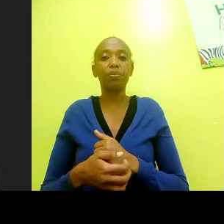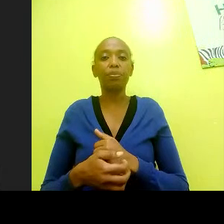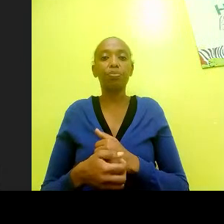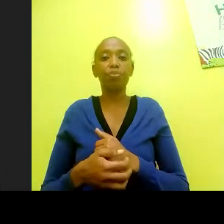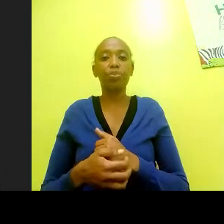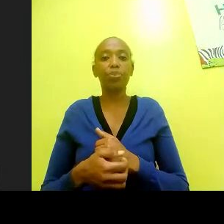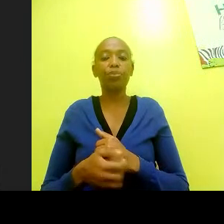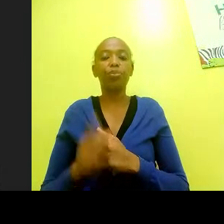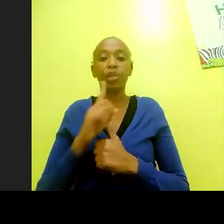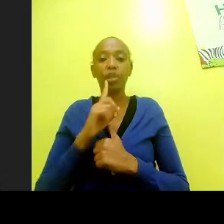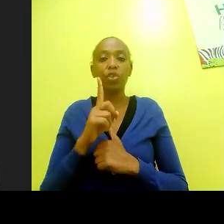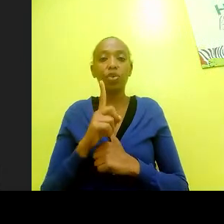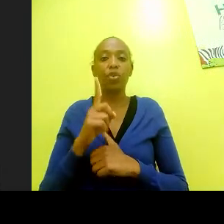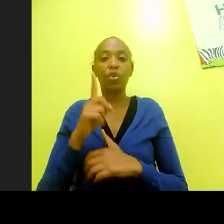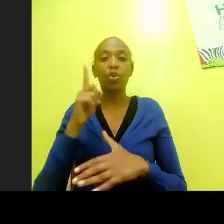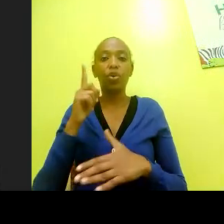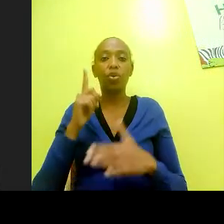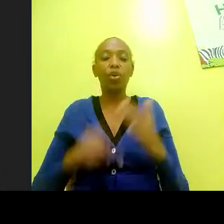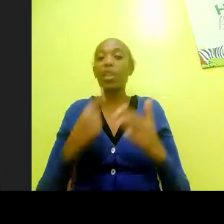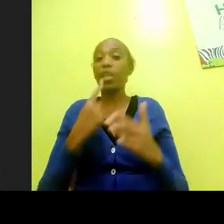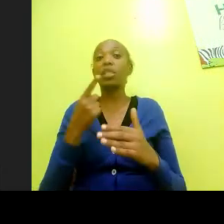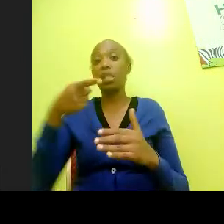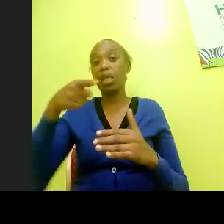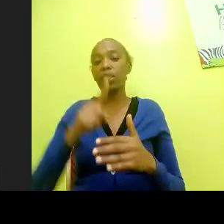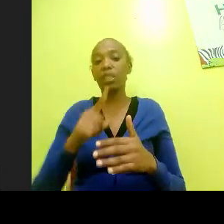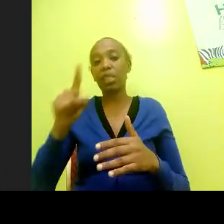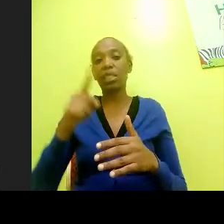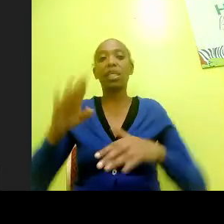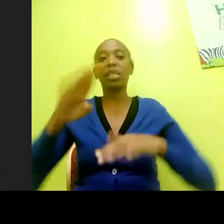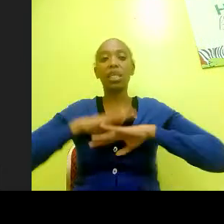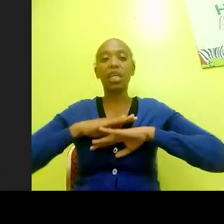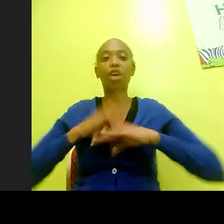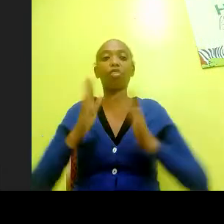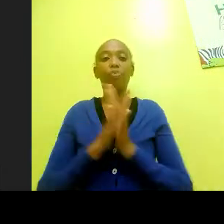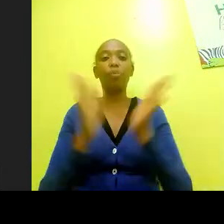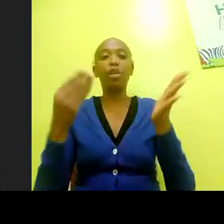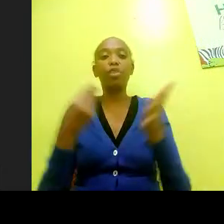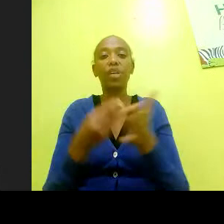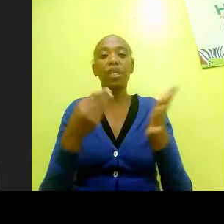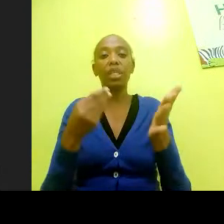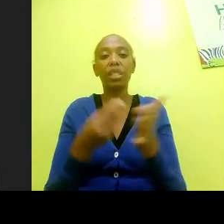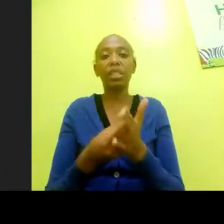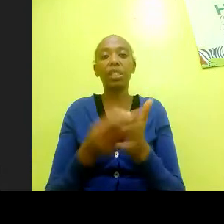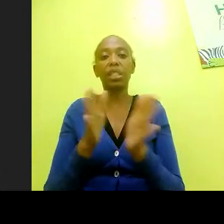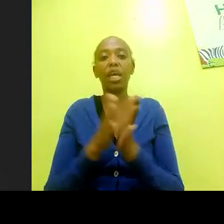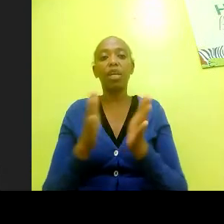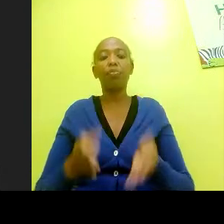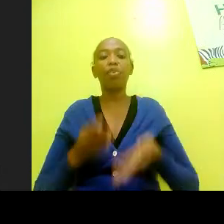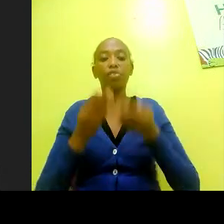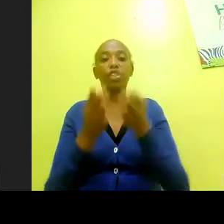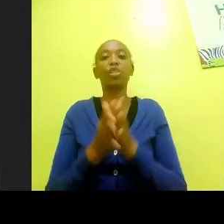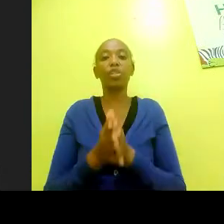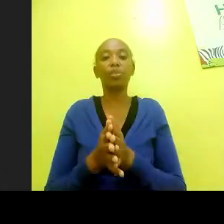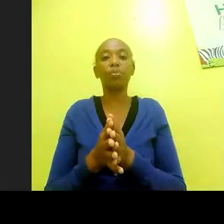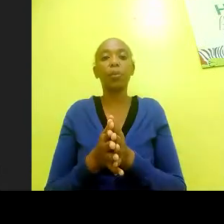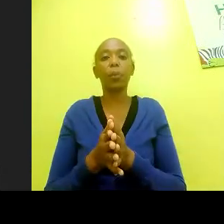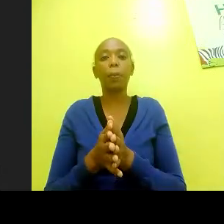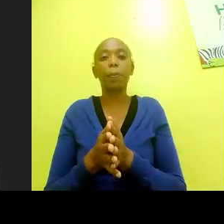So what this tells us is that adequate public financing and provision